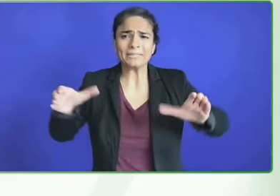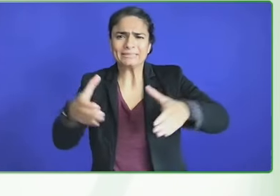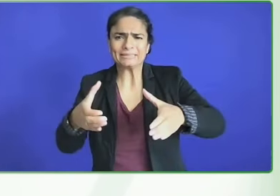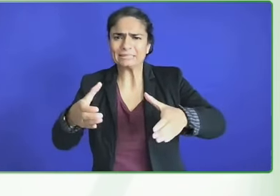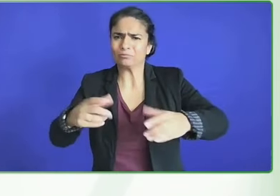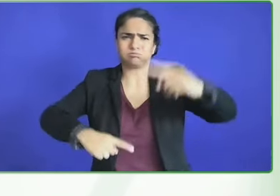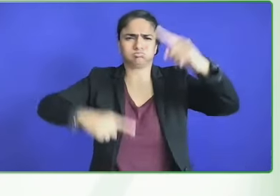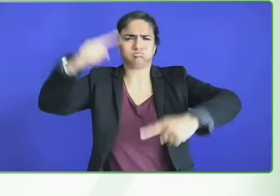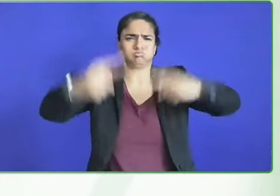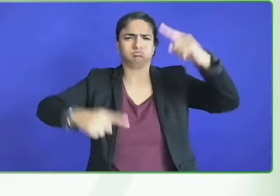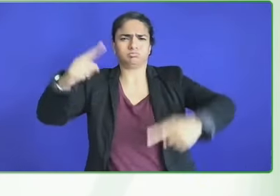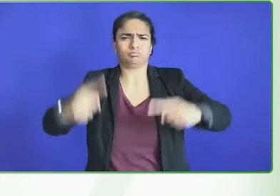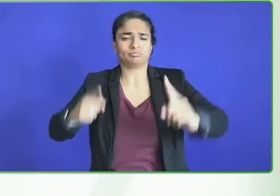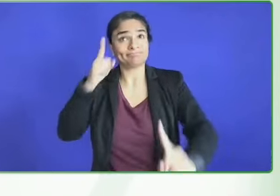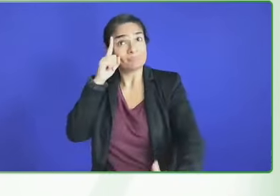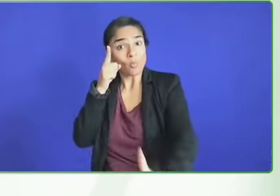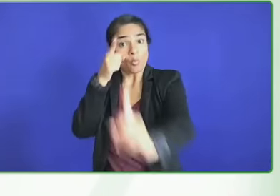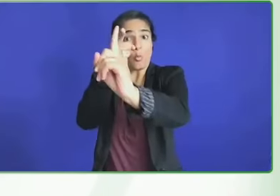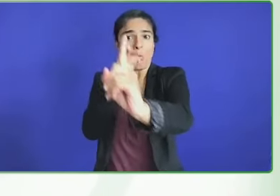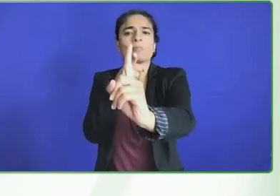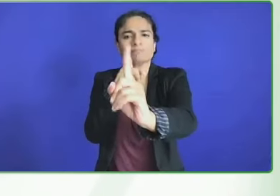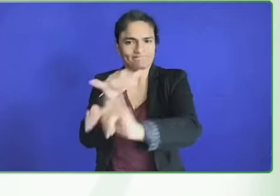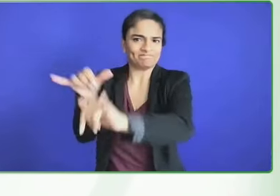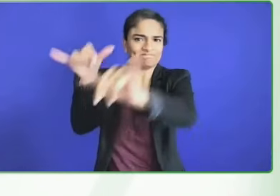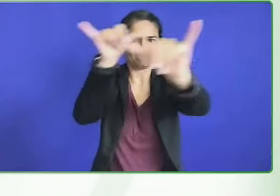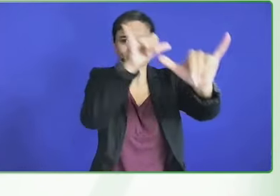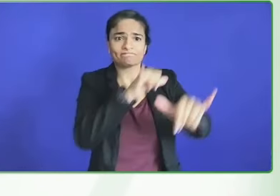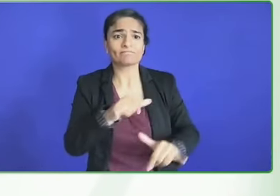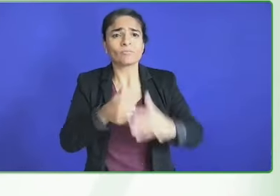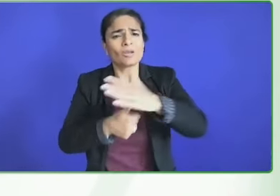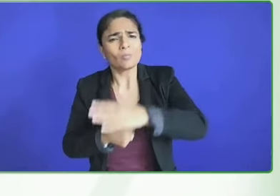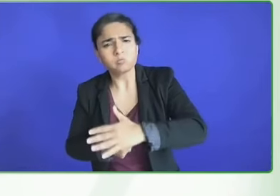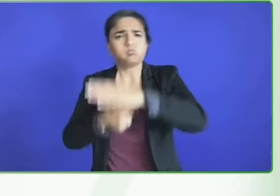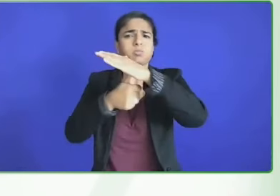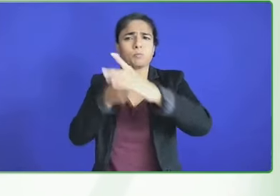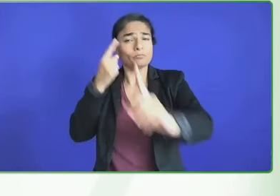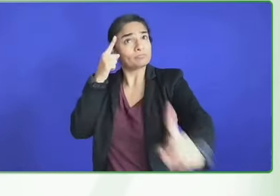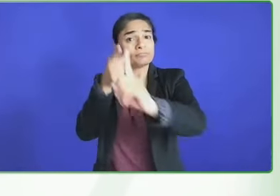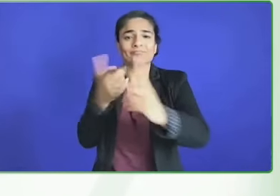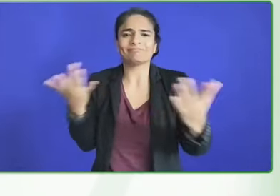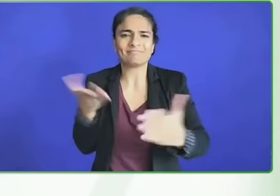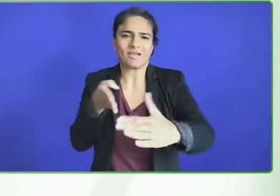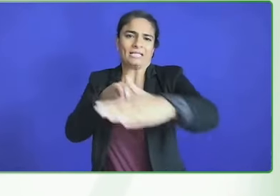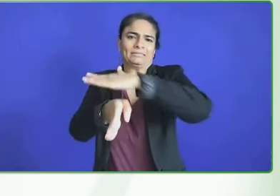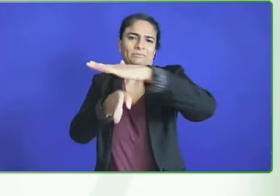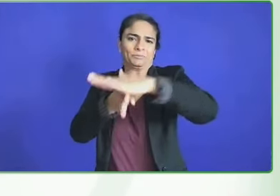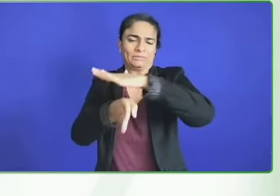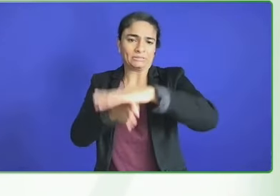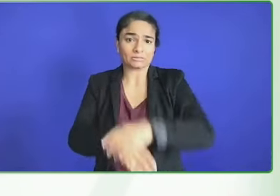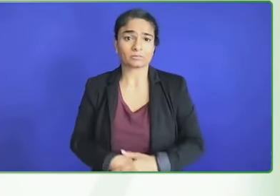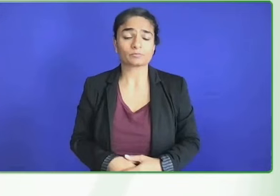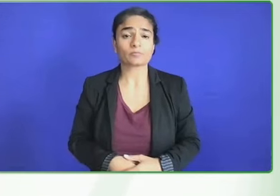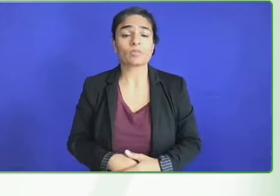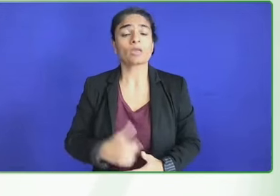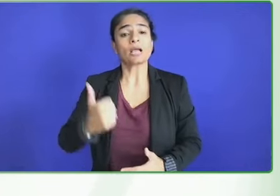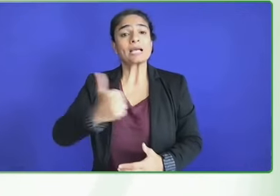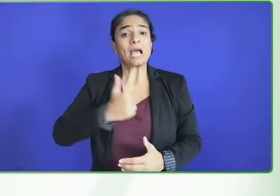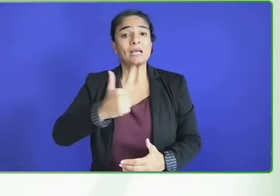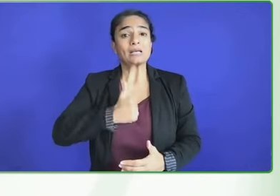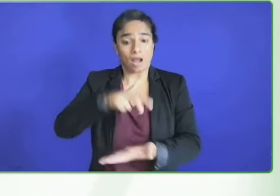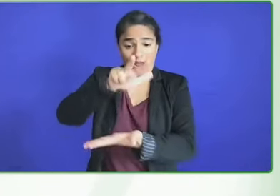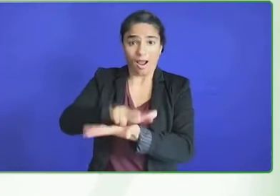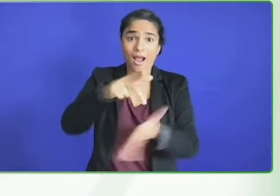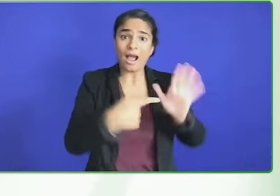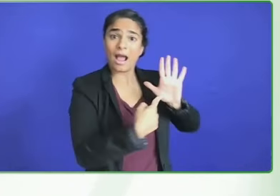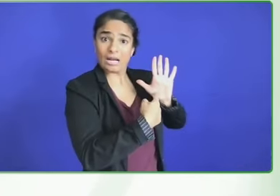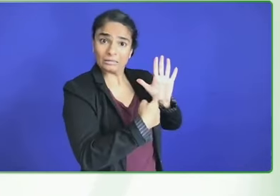submitted to Canada's Accessibility Commissioner, must be updated every 3 years. The plans must also include a